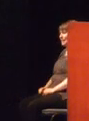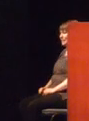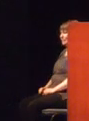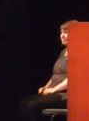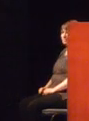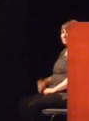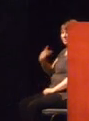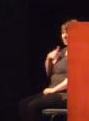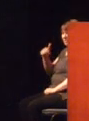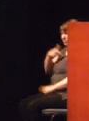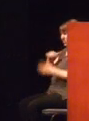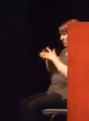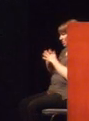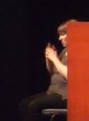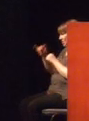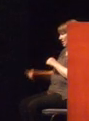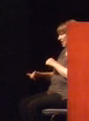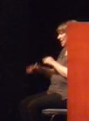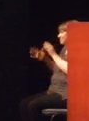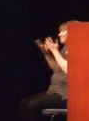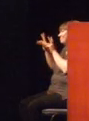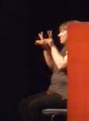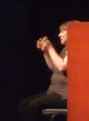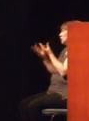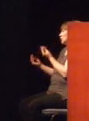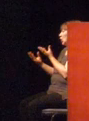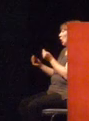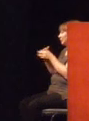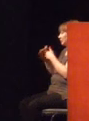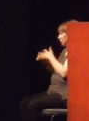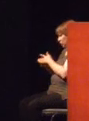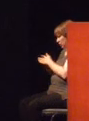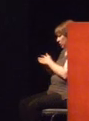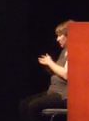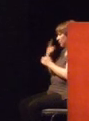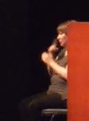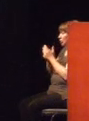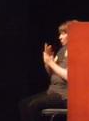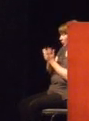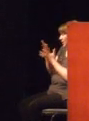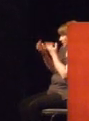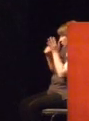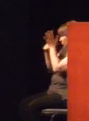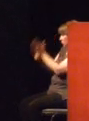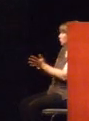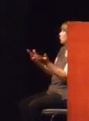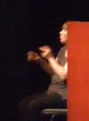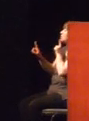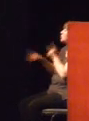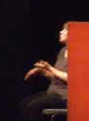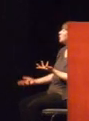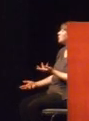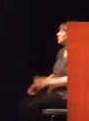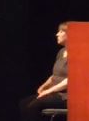a soft rollout implementation of AB 705 in the spring, and I want to share with you just some of the results from